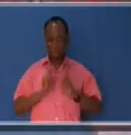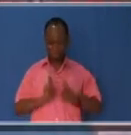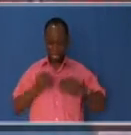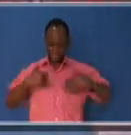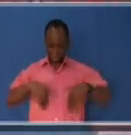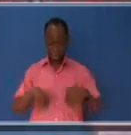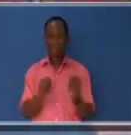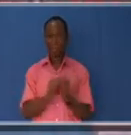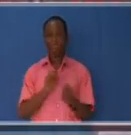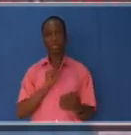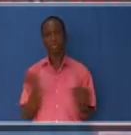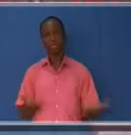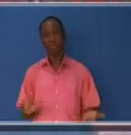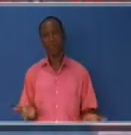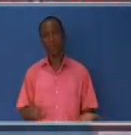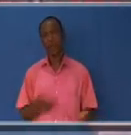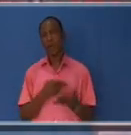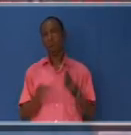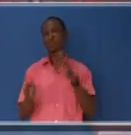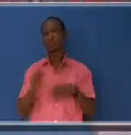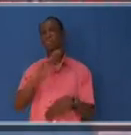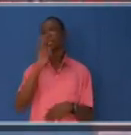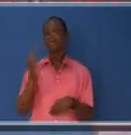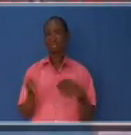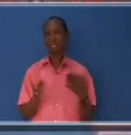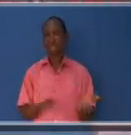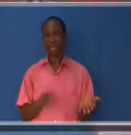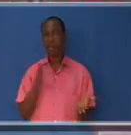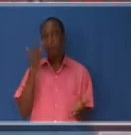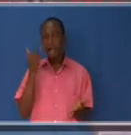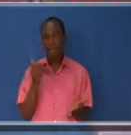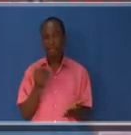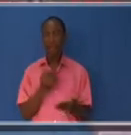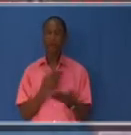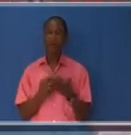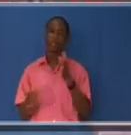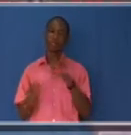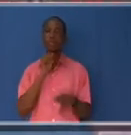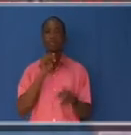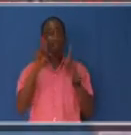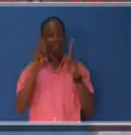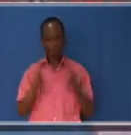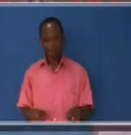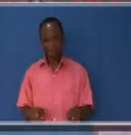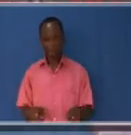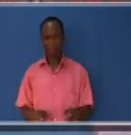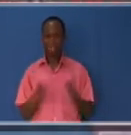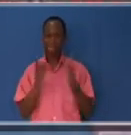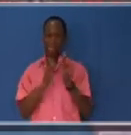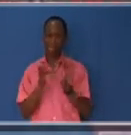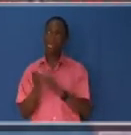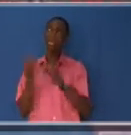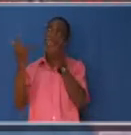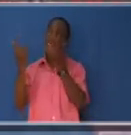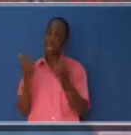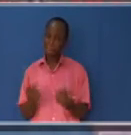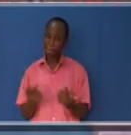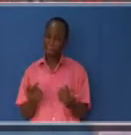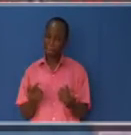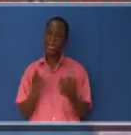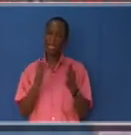us. He will not die because he is not a human being. Jesus came and took